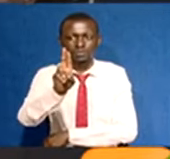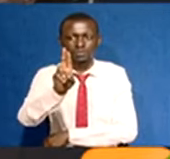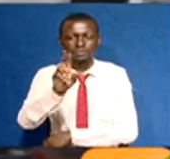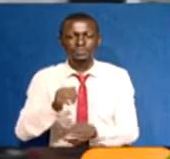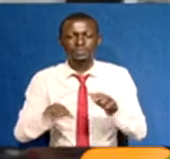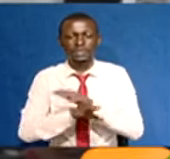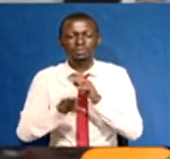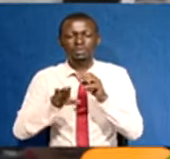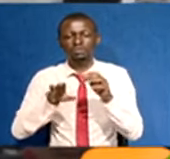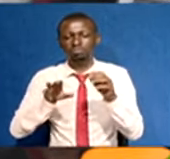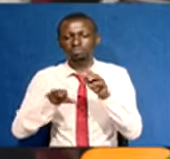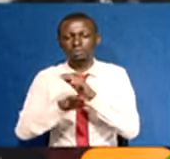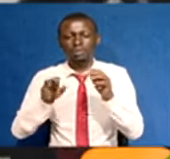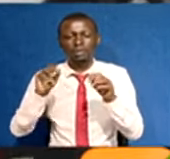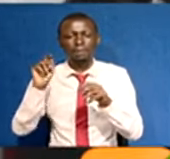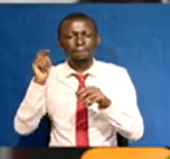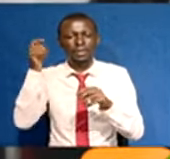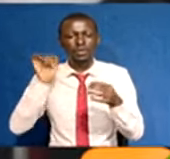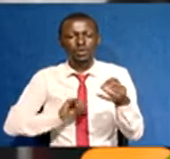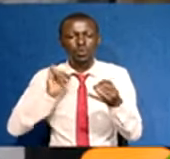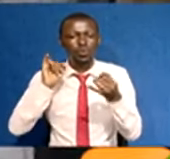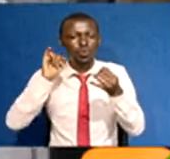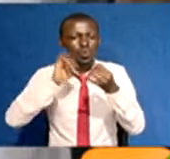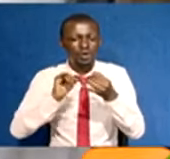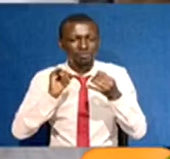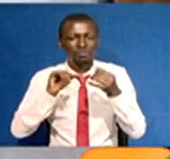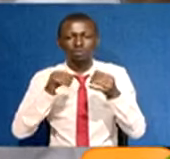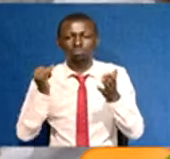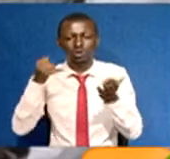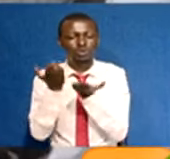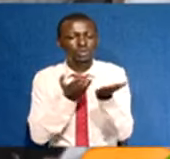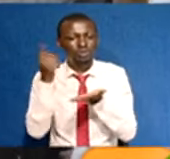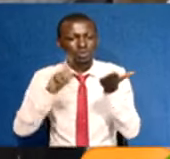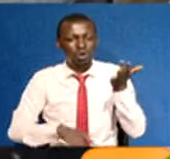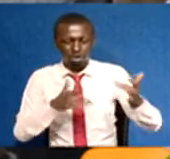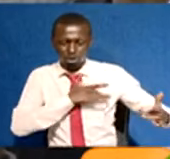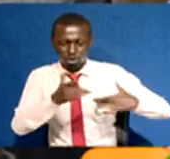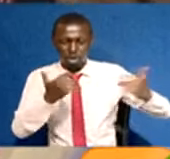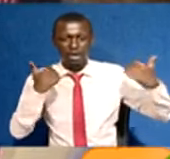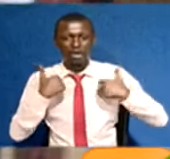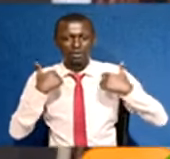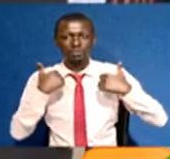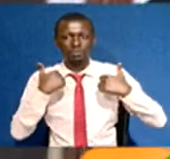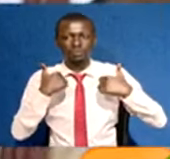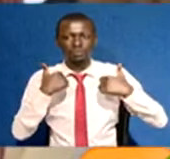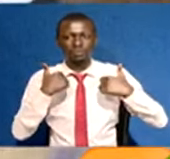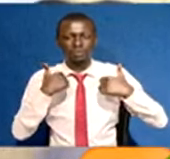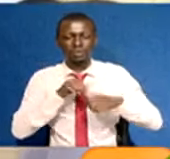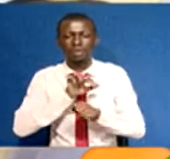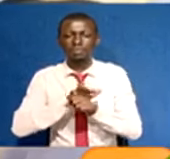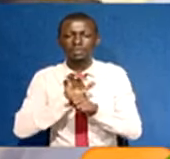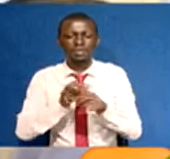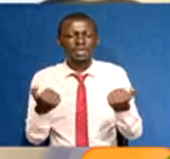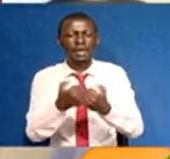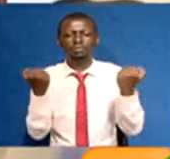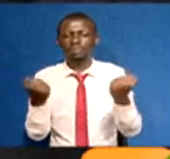the Deputy President, Dr. Dorcas Rigathi, who attended the service, expressed concern over the alarming number of fatalities